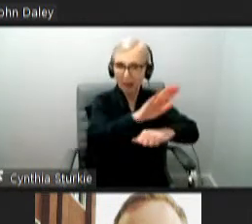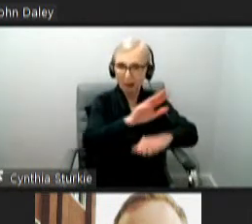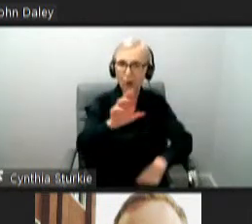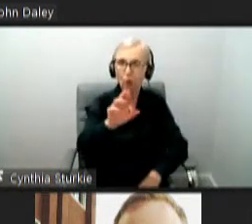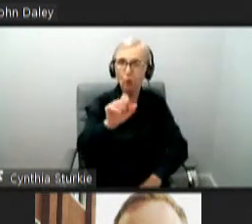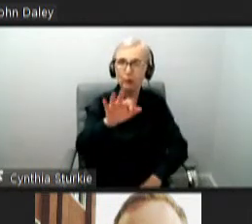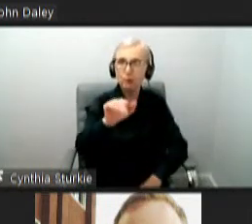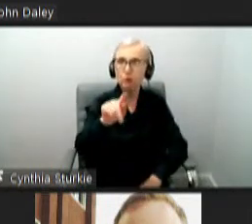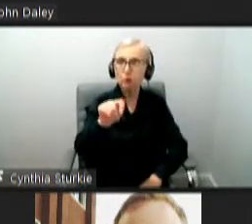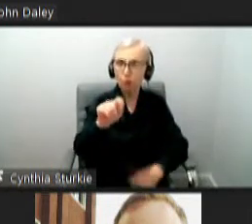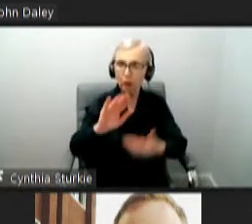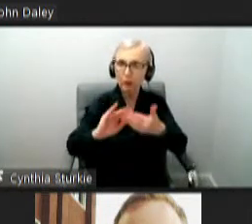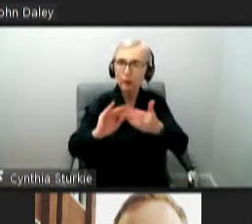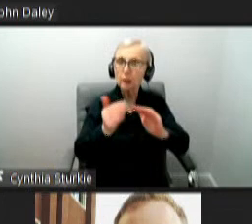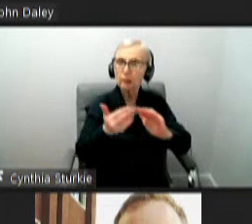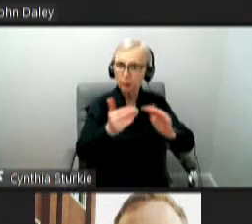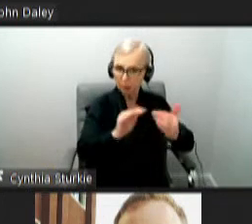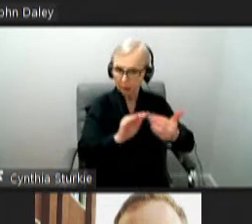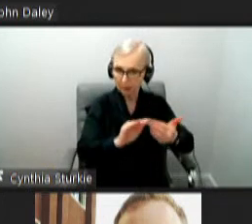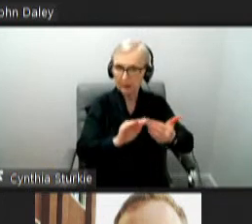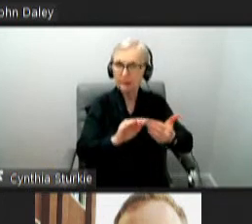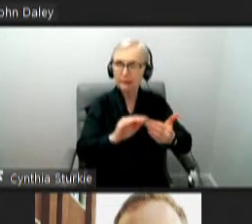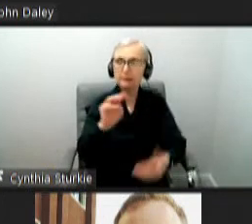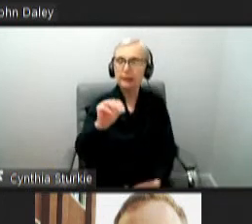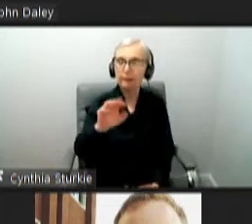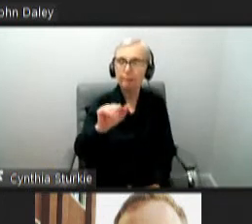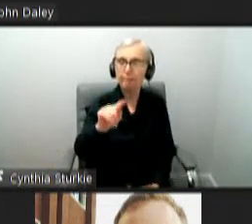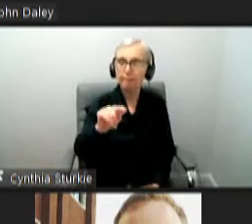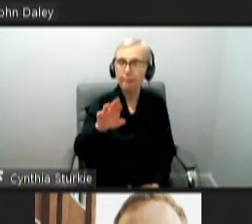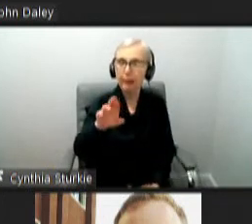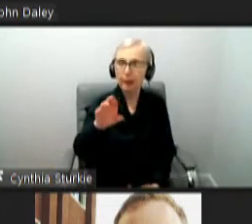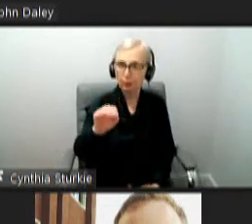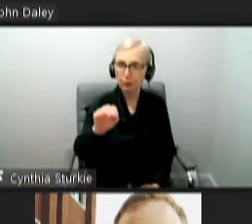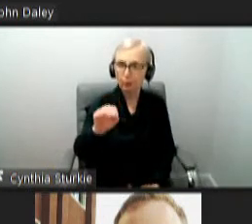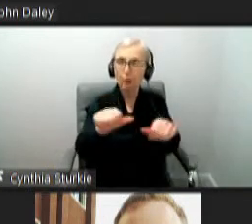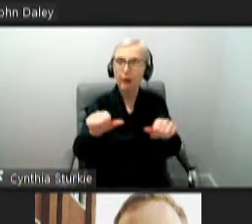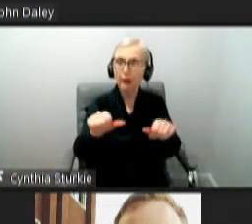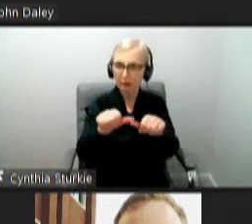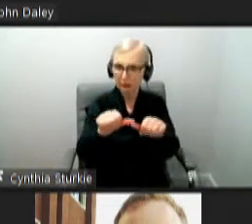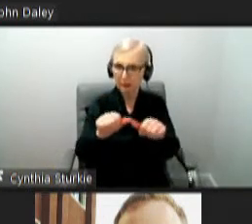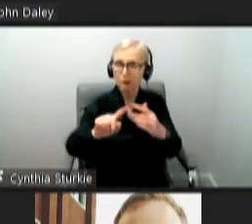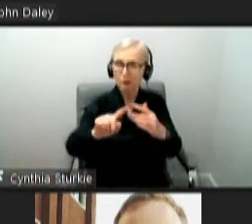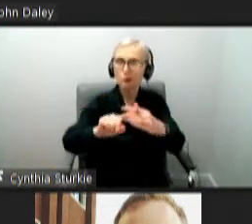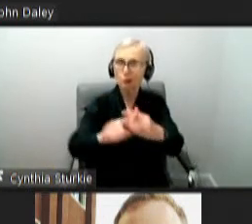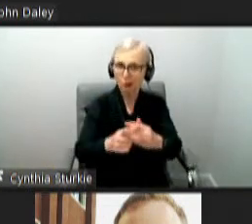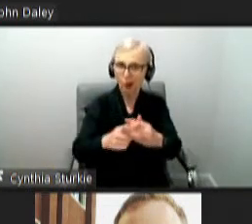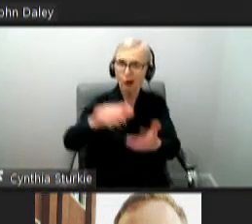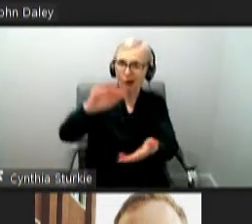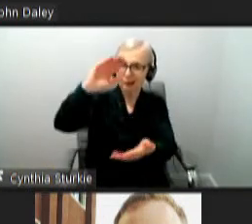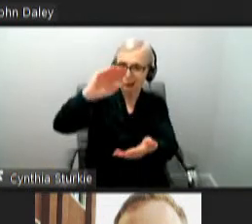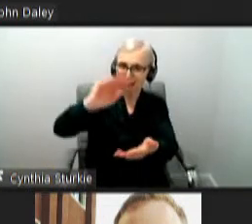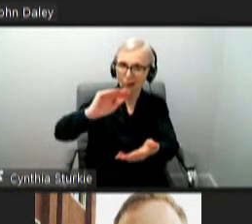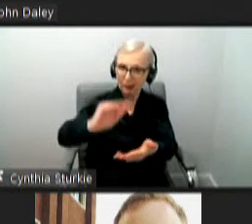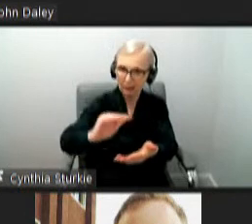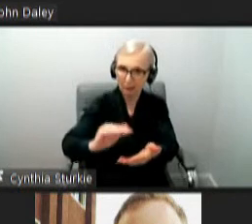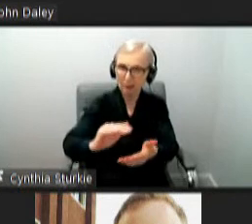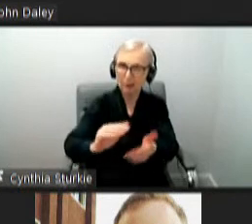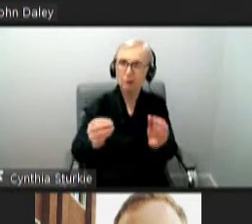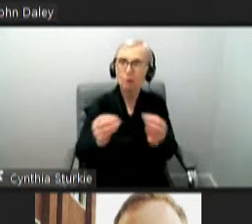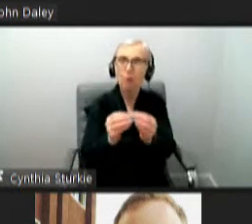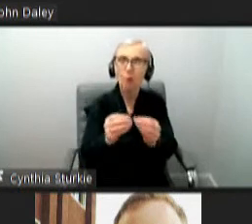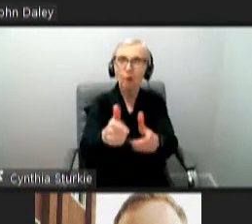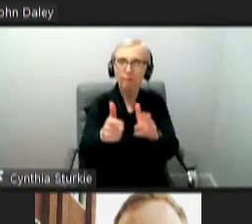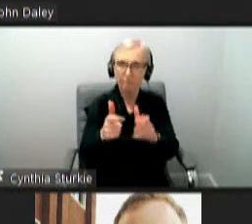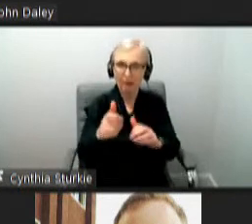area. It is certainly spreading out from that, and we have some good visualizations on our website that show you where rates are decreasing more quickly right